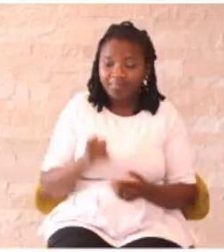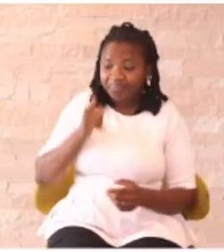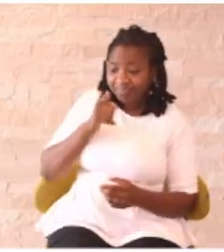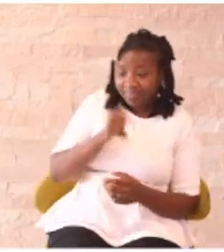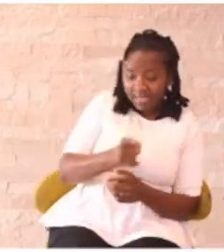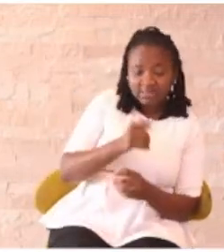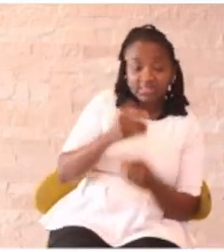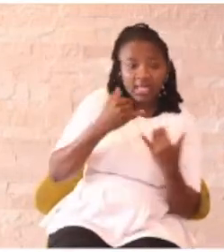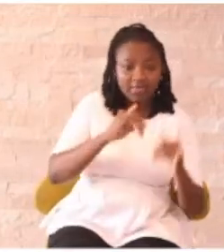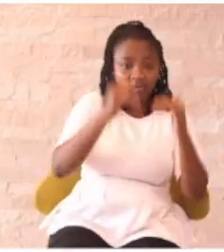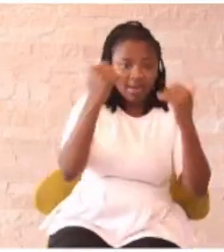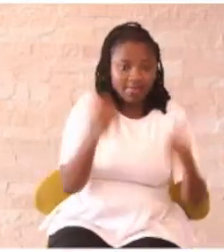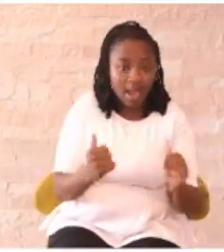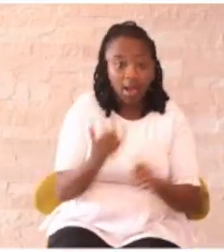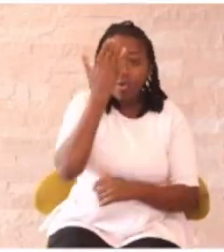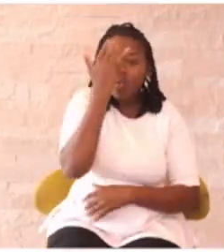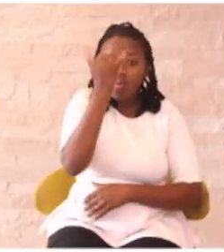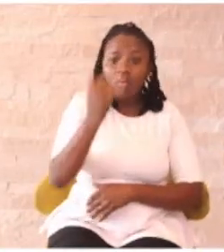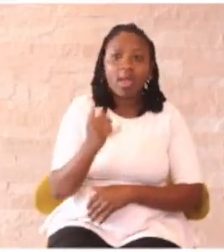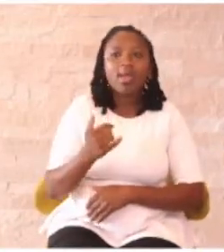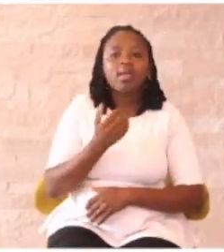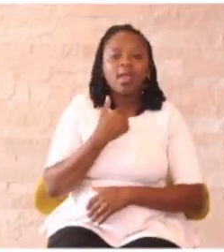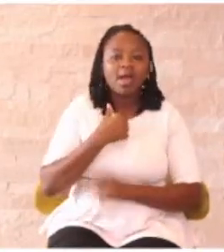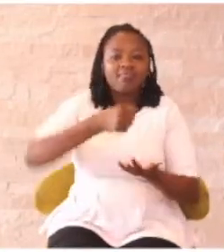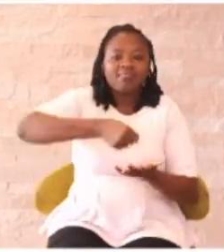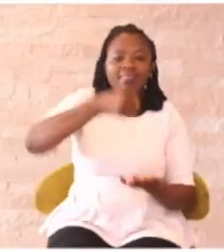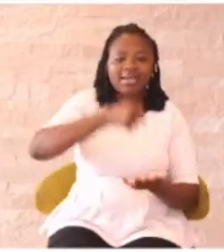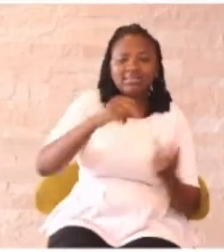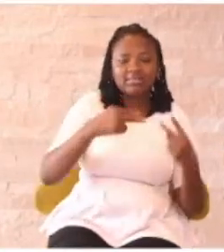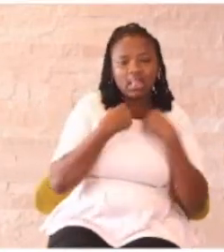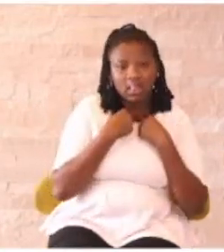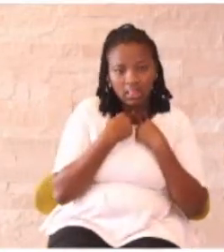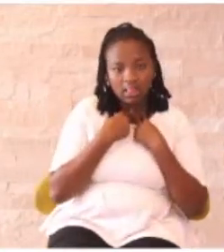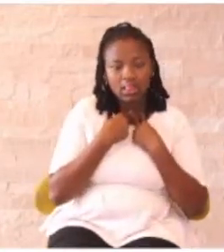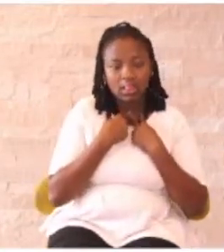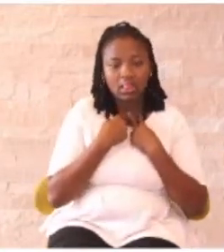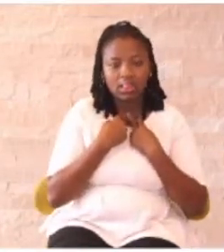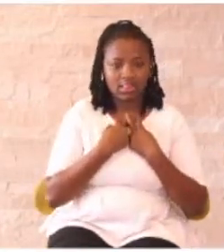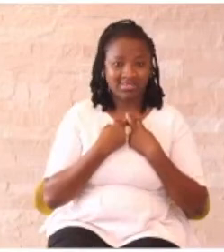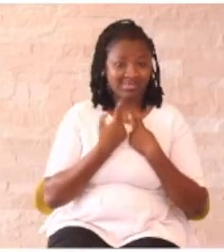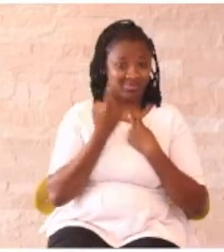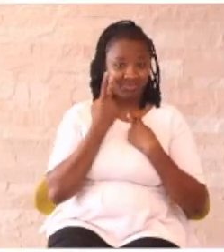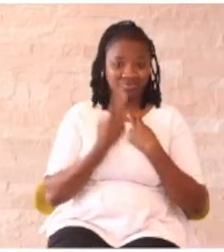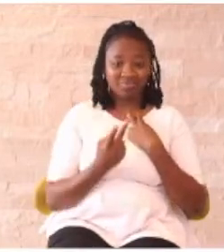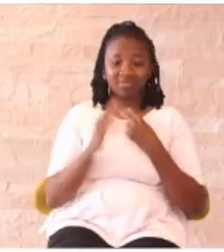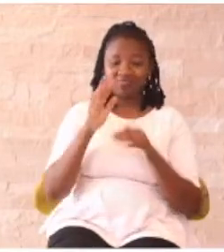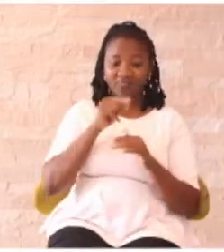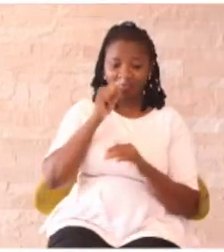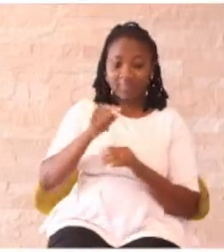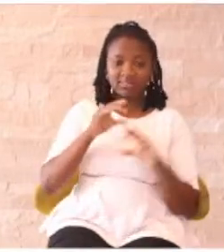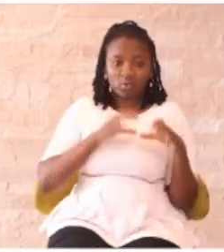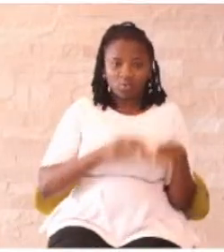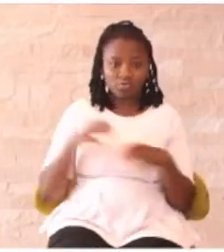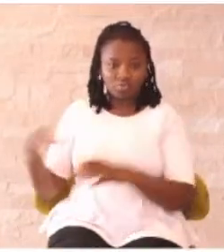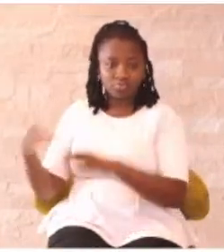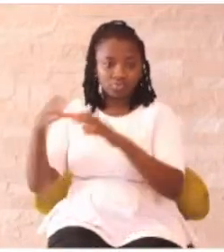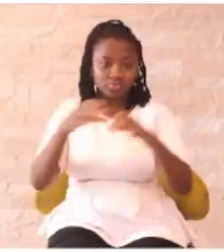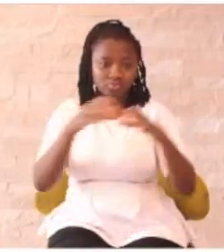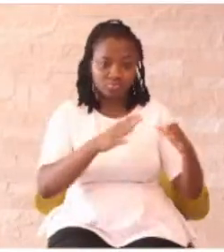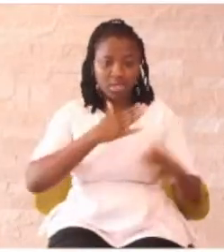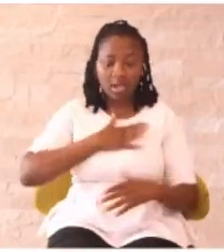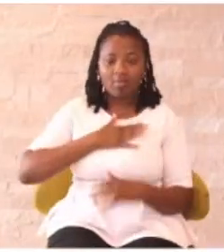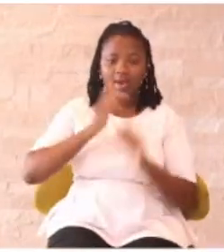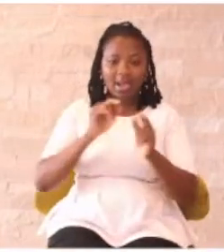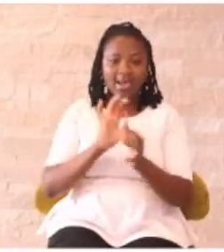implemented because maybe the budget is minimal. So as a result, our communities are now understanding and interpret